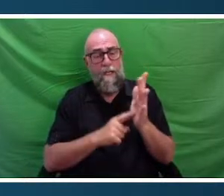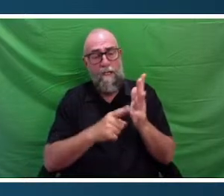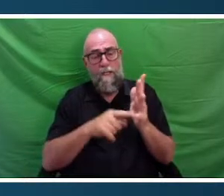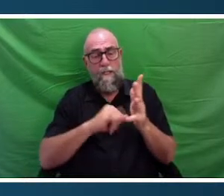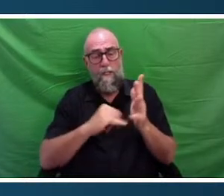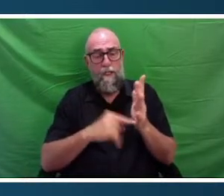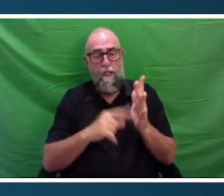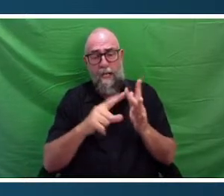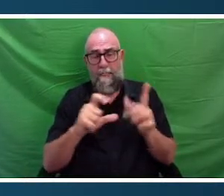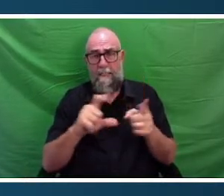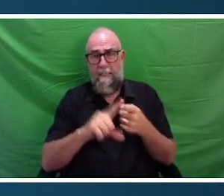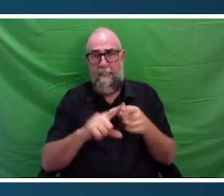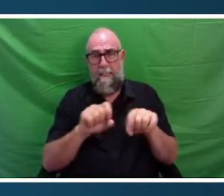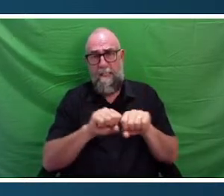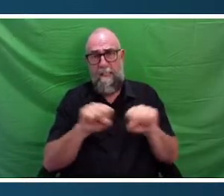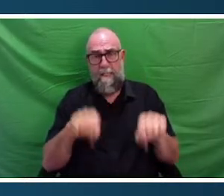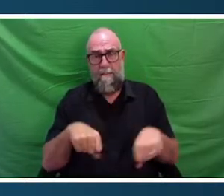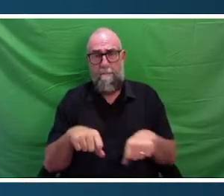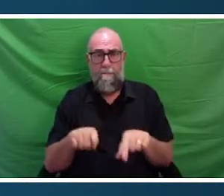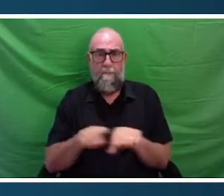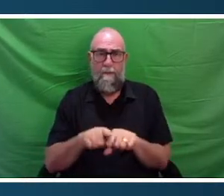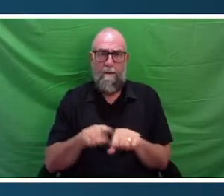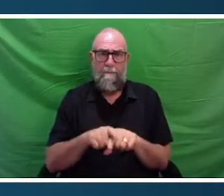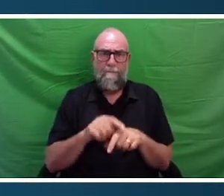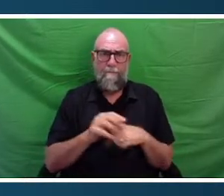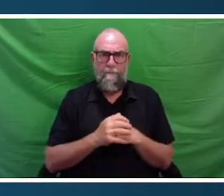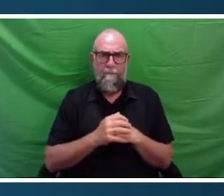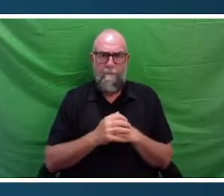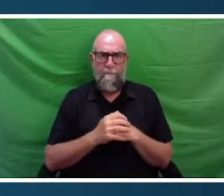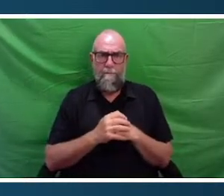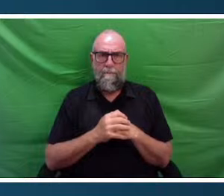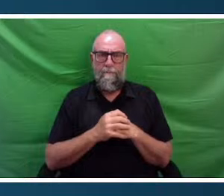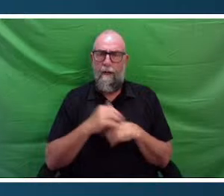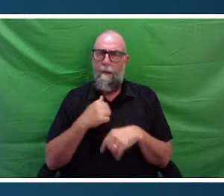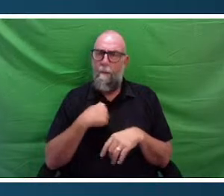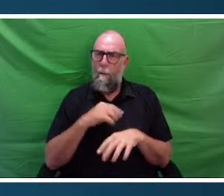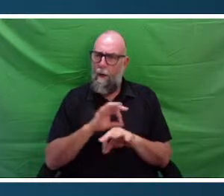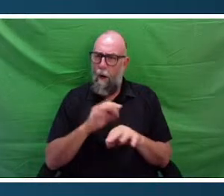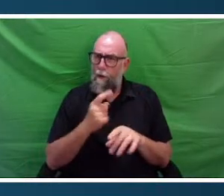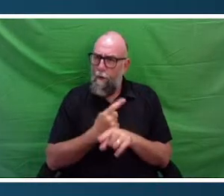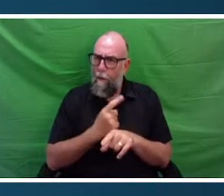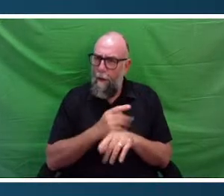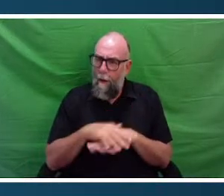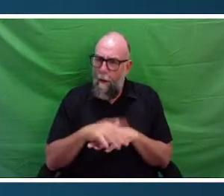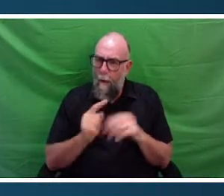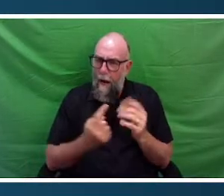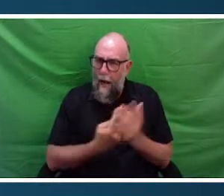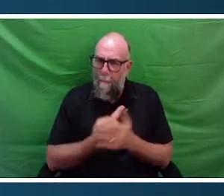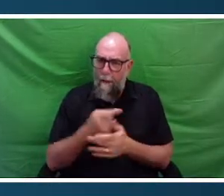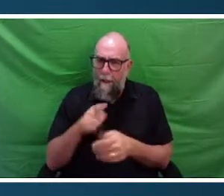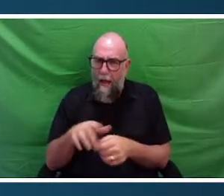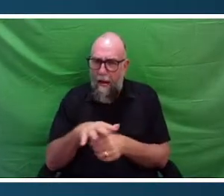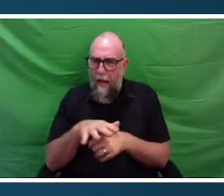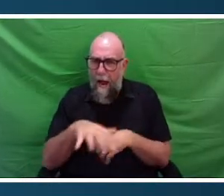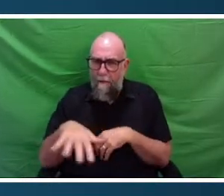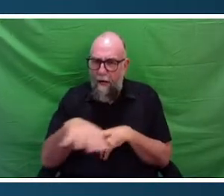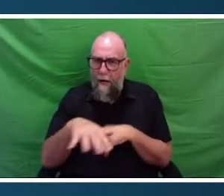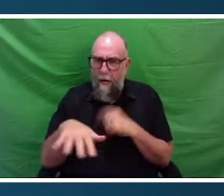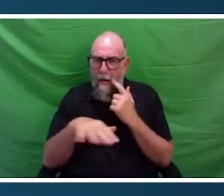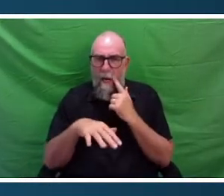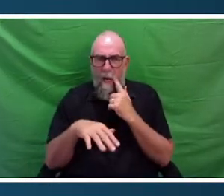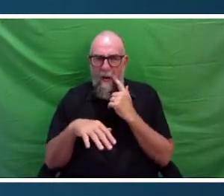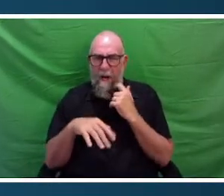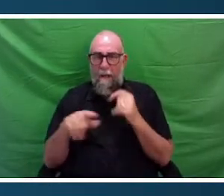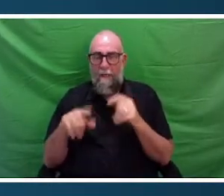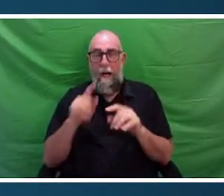And it does seem to me to be something that we're not really talking about, this kind of post-arrival